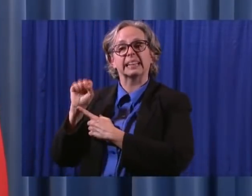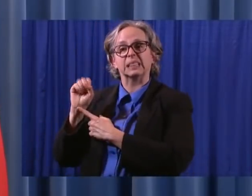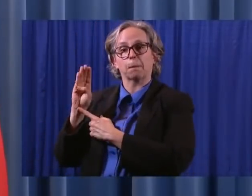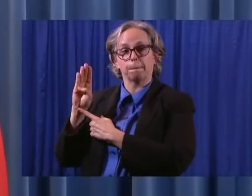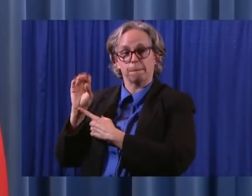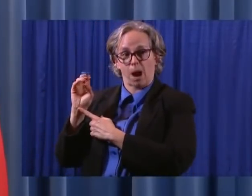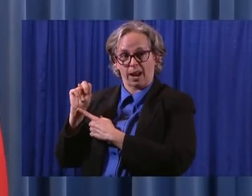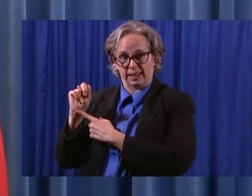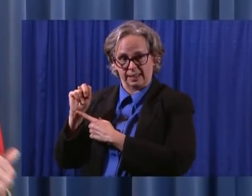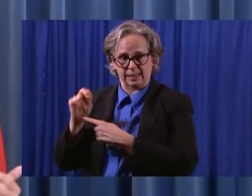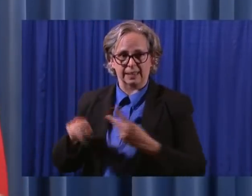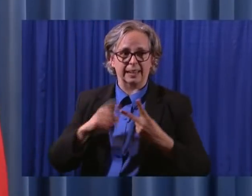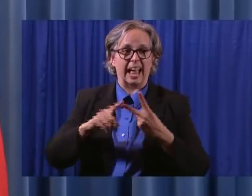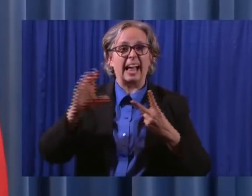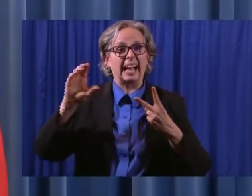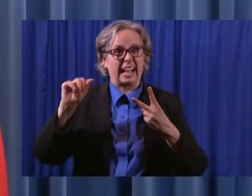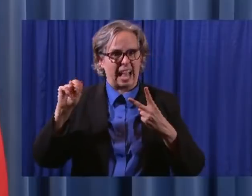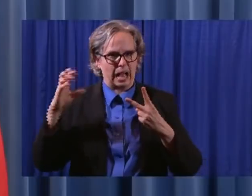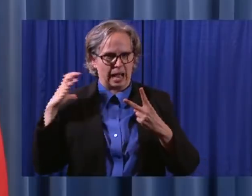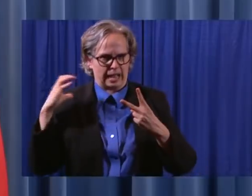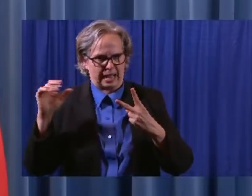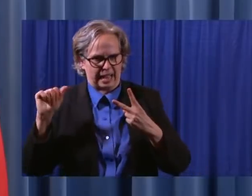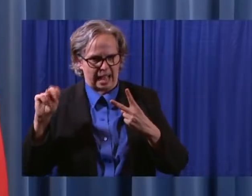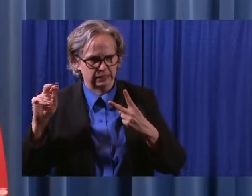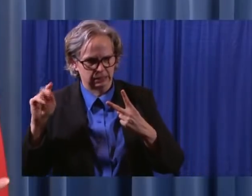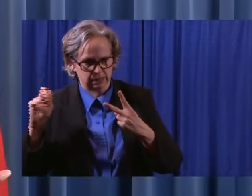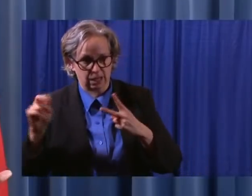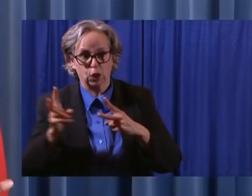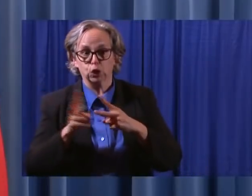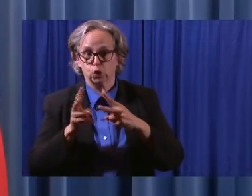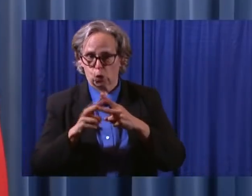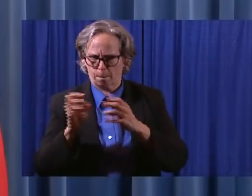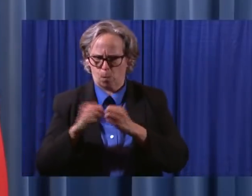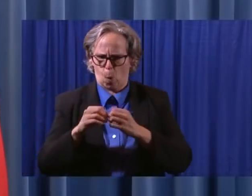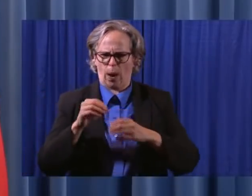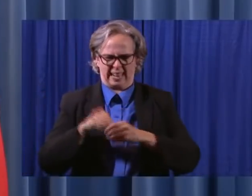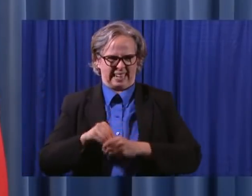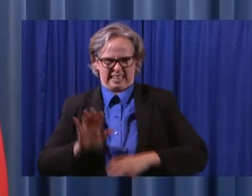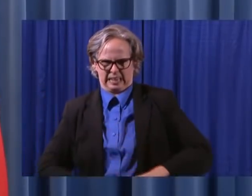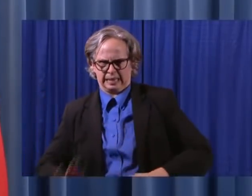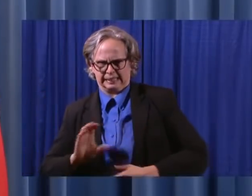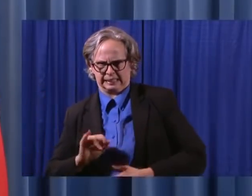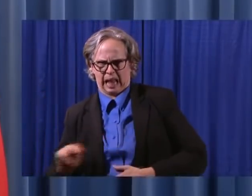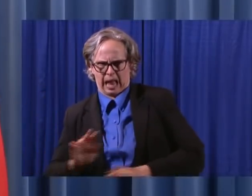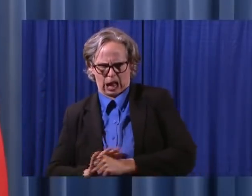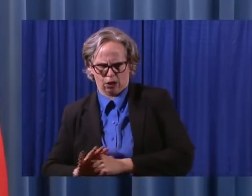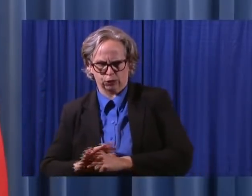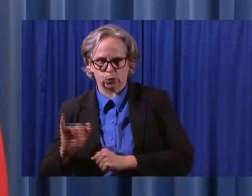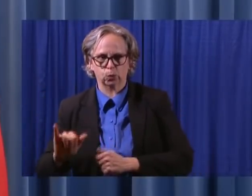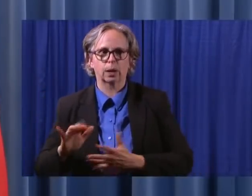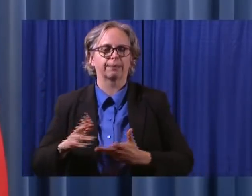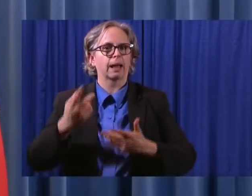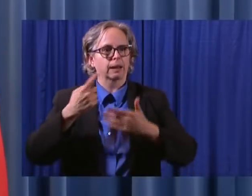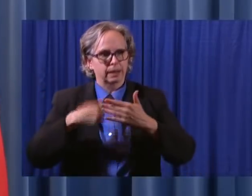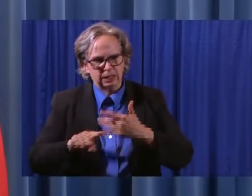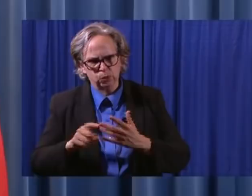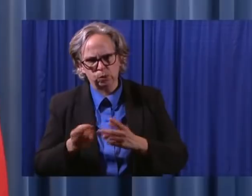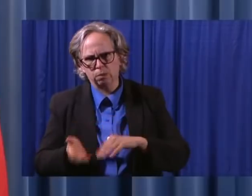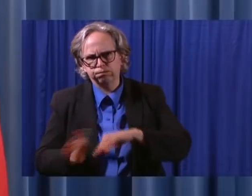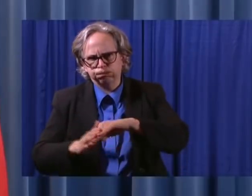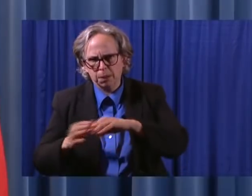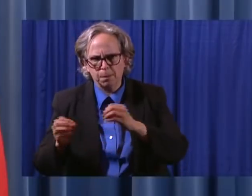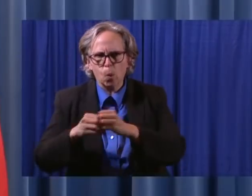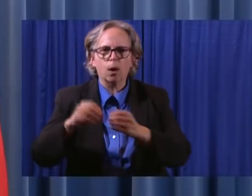sites in Cincinnati. On Tuesday of next week, we'll have 2 sites, Cincinnati and Bowling Green. On Wednesday, we'll continue to have sites in